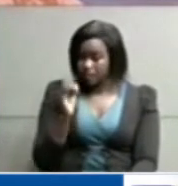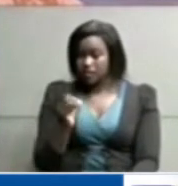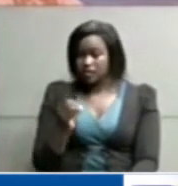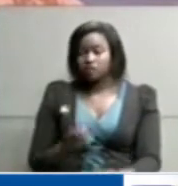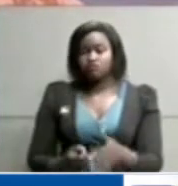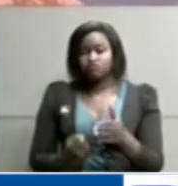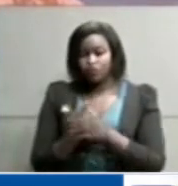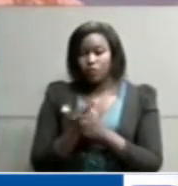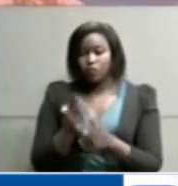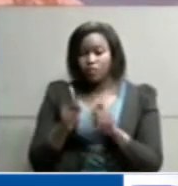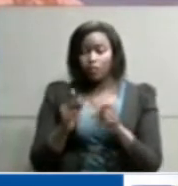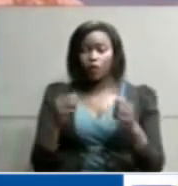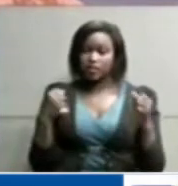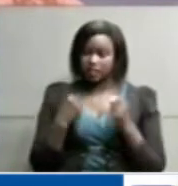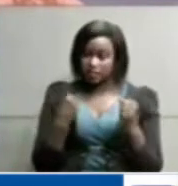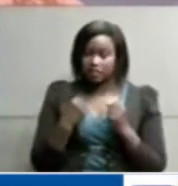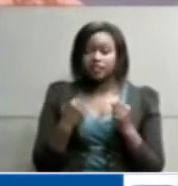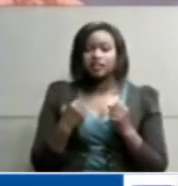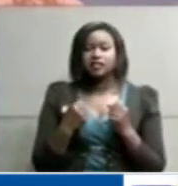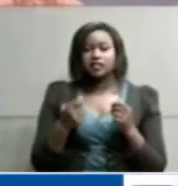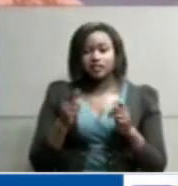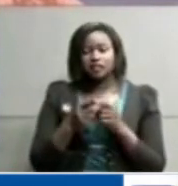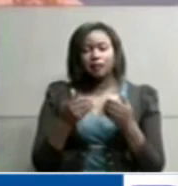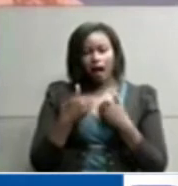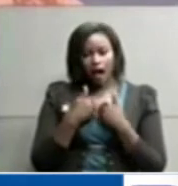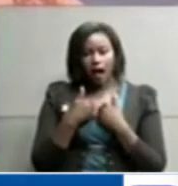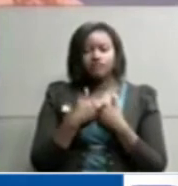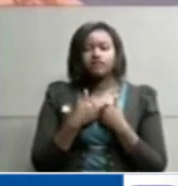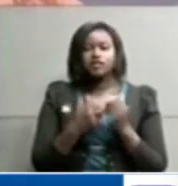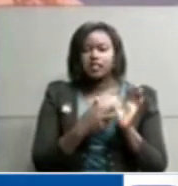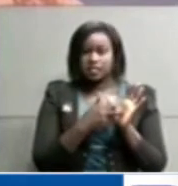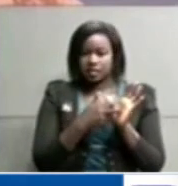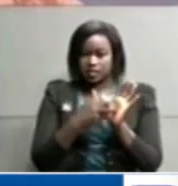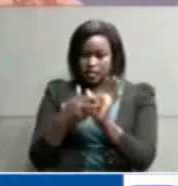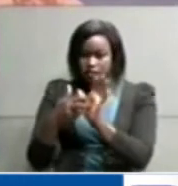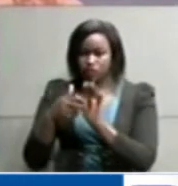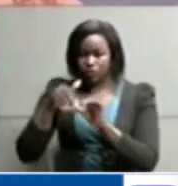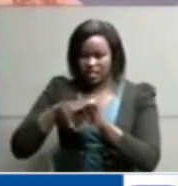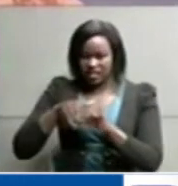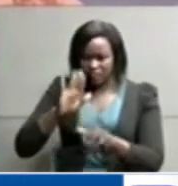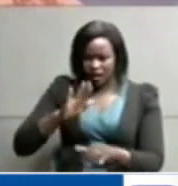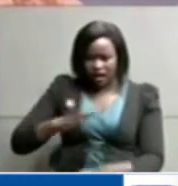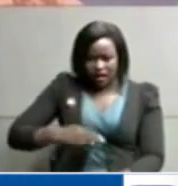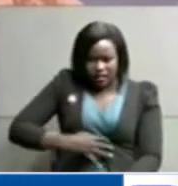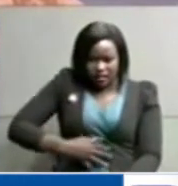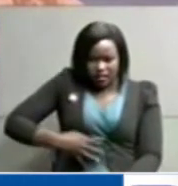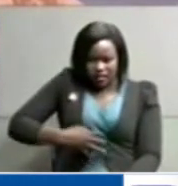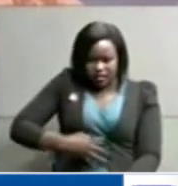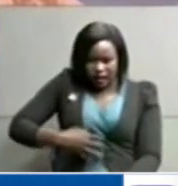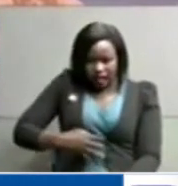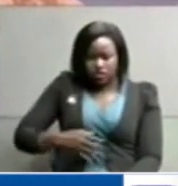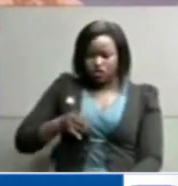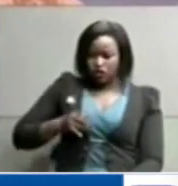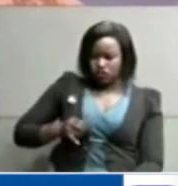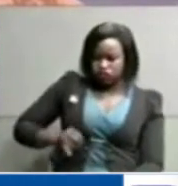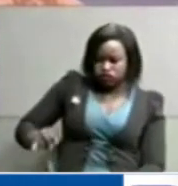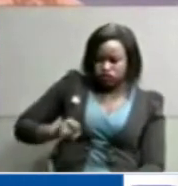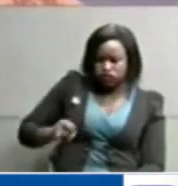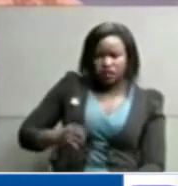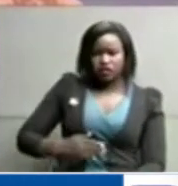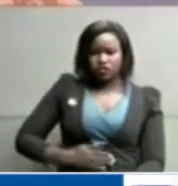people who are sick have symptoms in their intestines. That is diarrhea, stomach